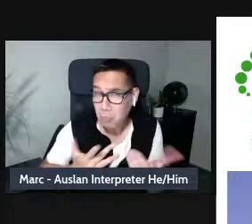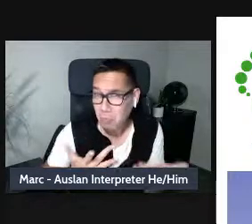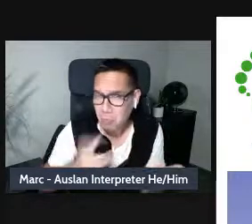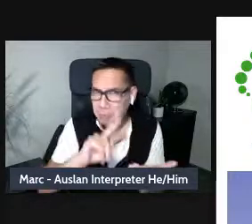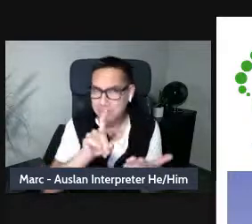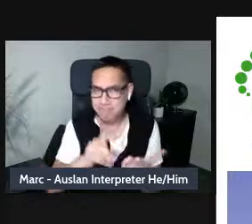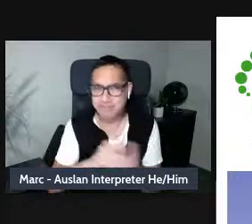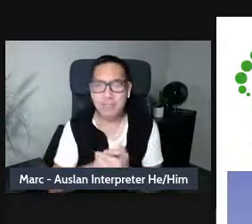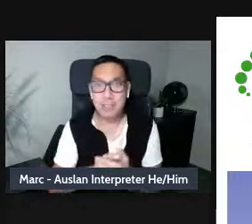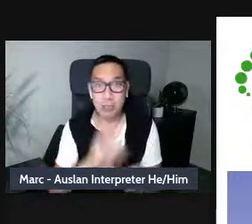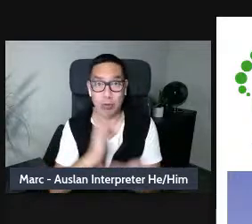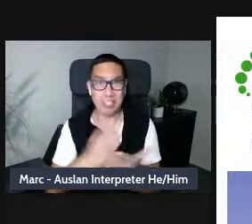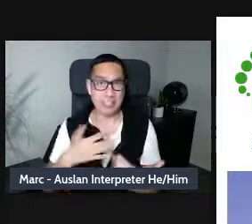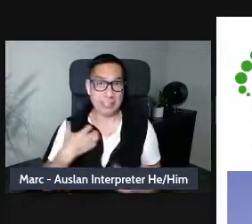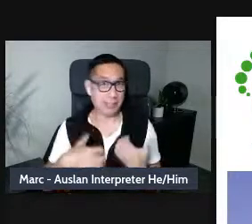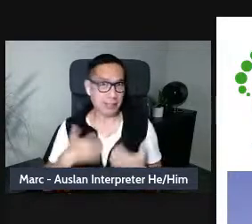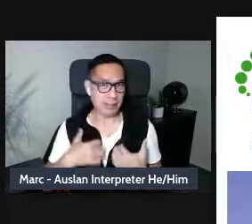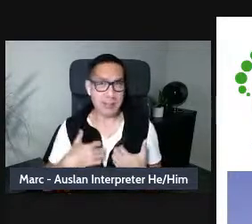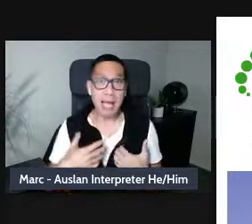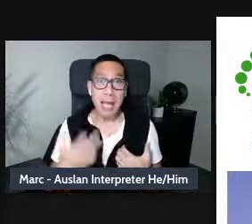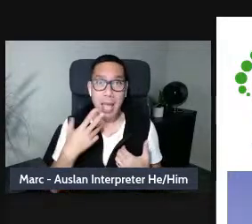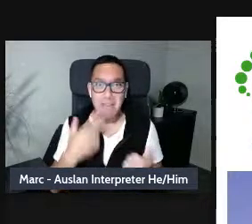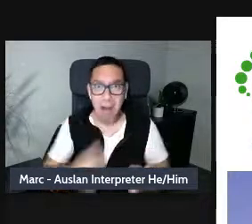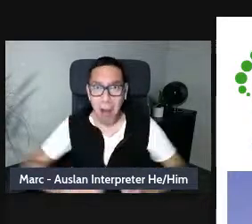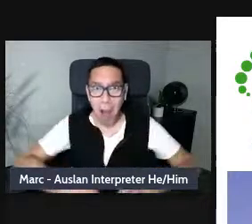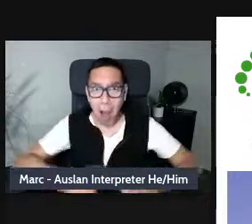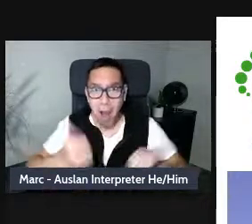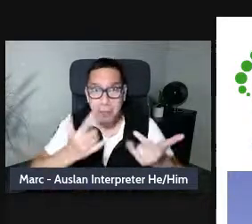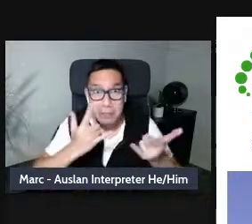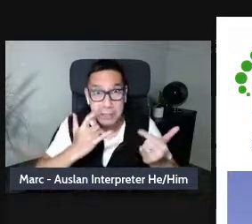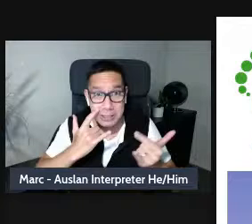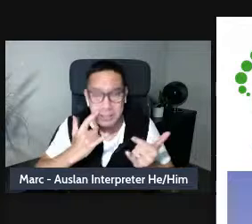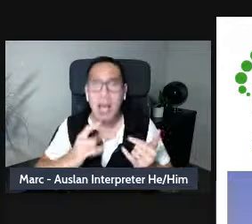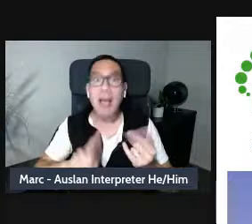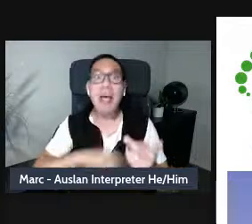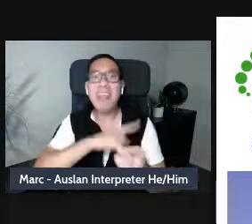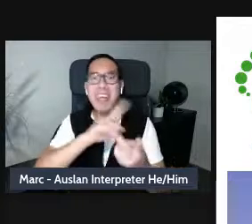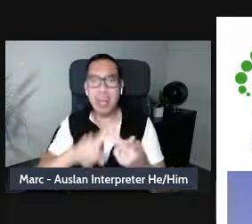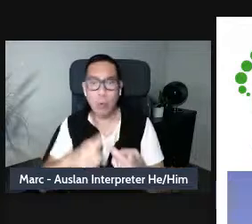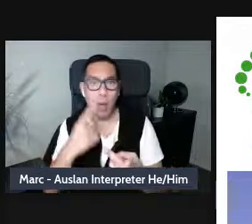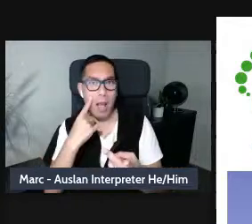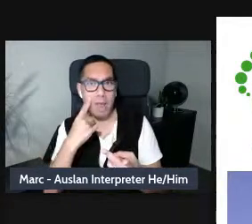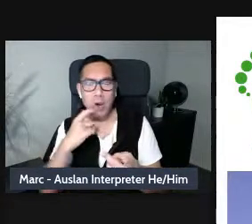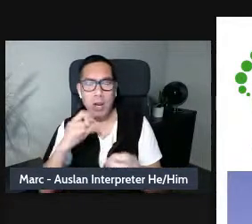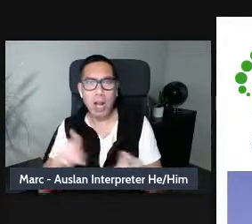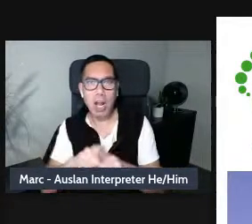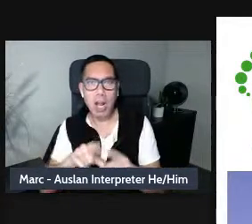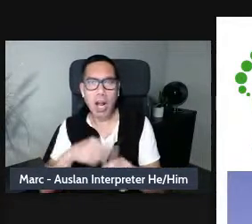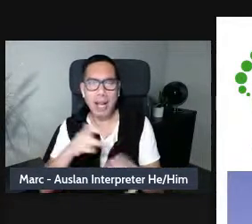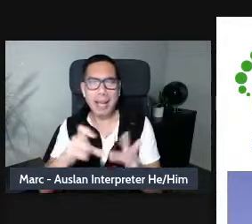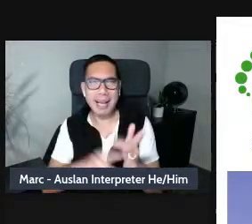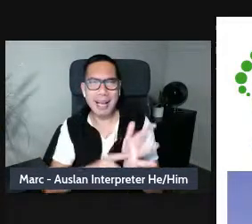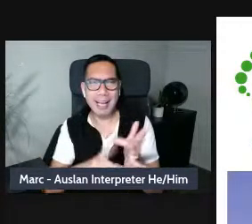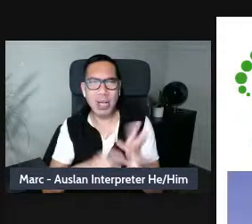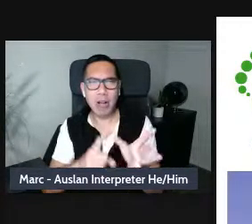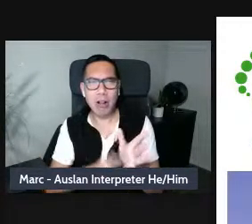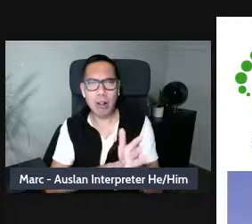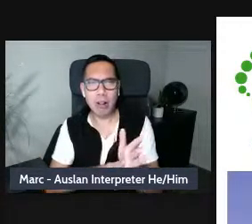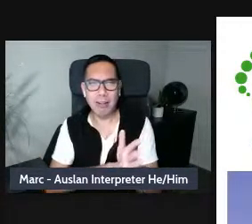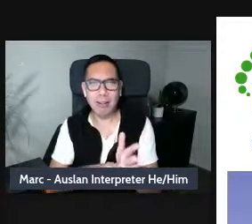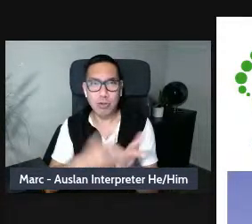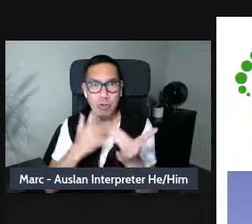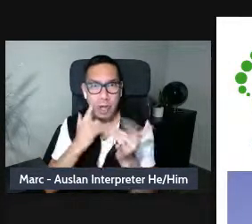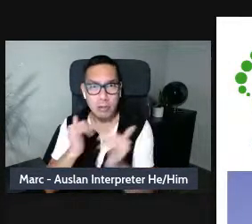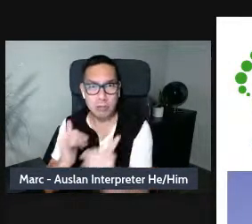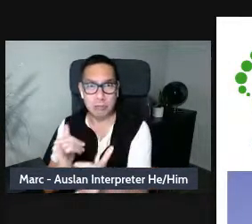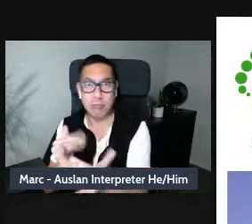then if that all goes well, then we would be looking at running potential clinical trials. And we think that this